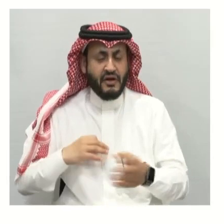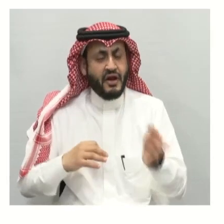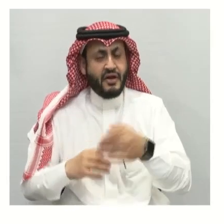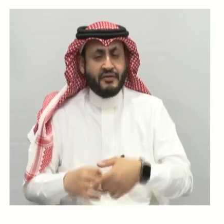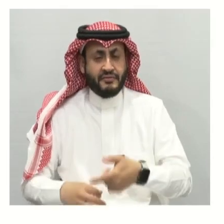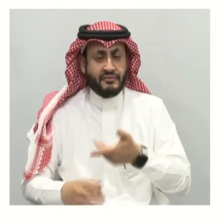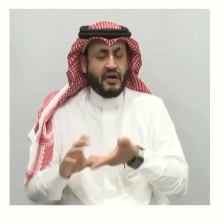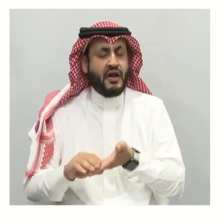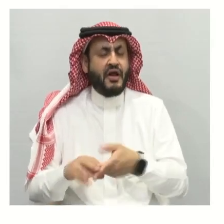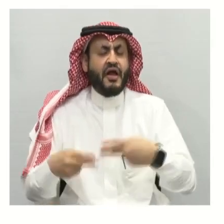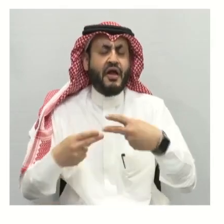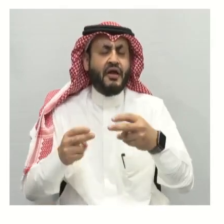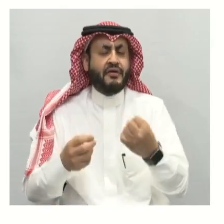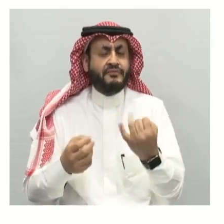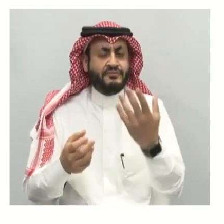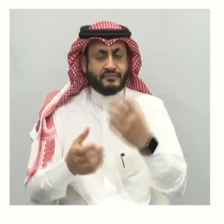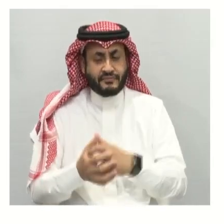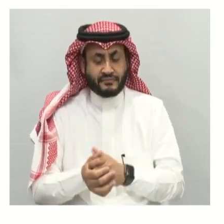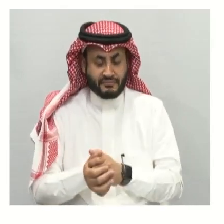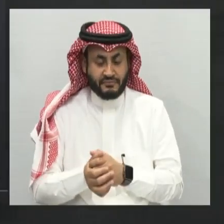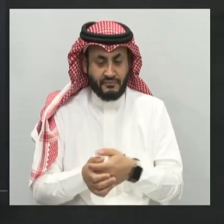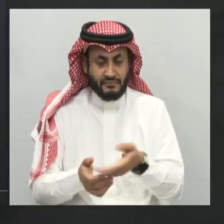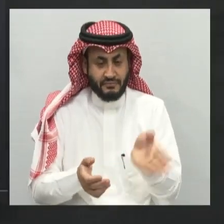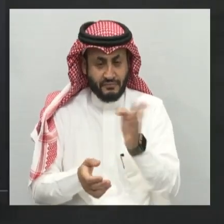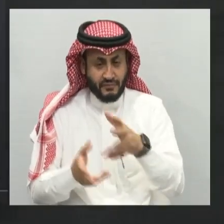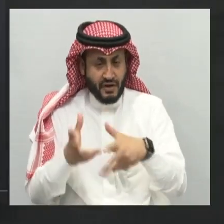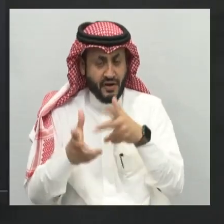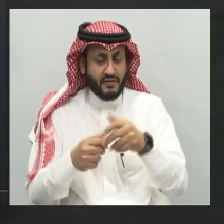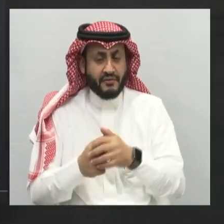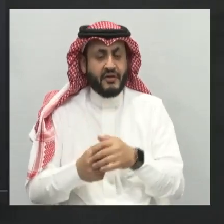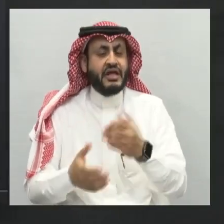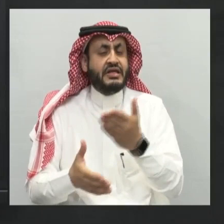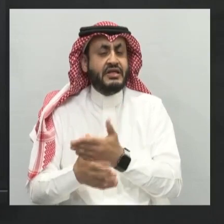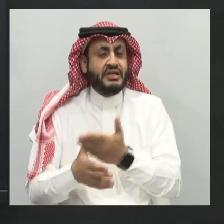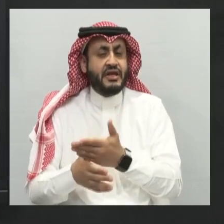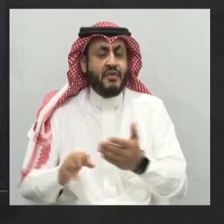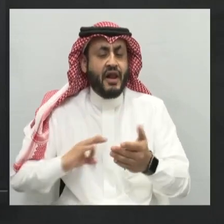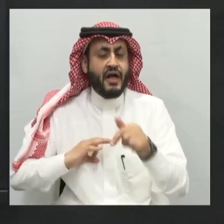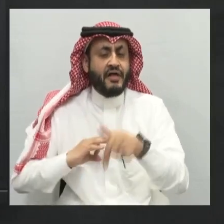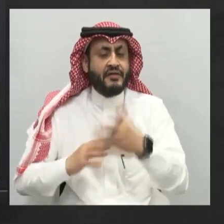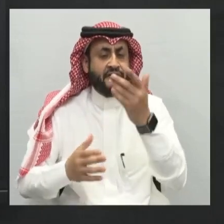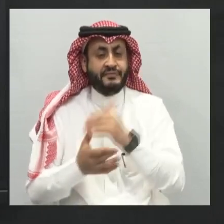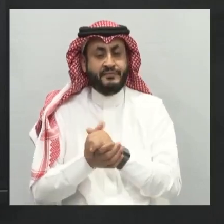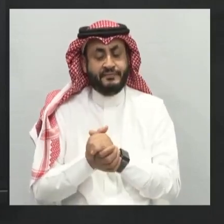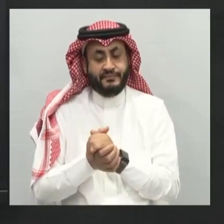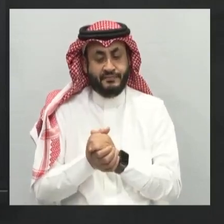Wednesday, or any other day. Also, we talked about why we like this specific day, okay?